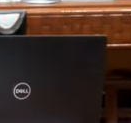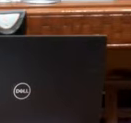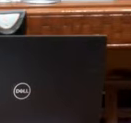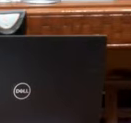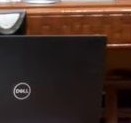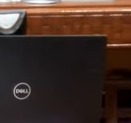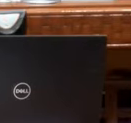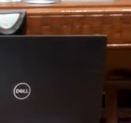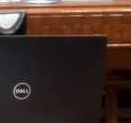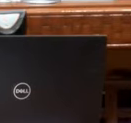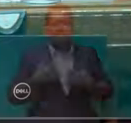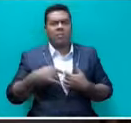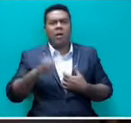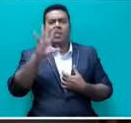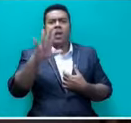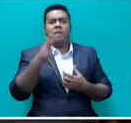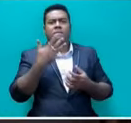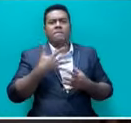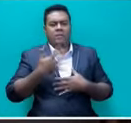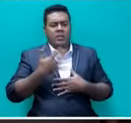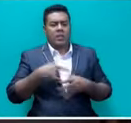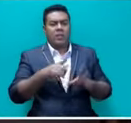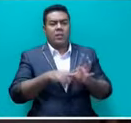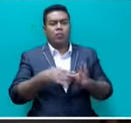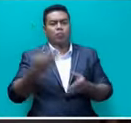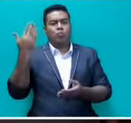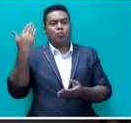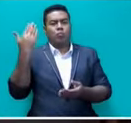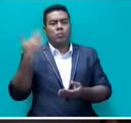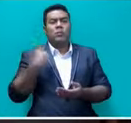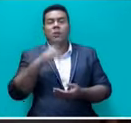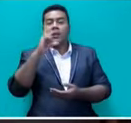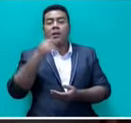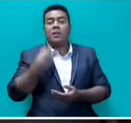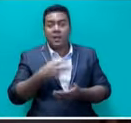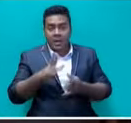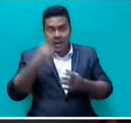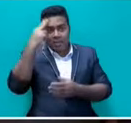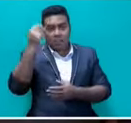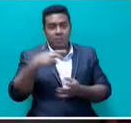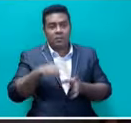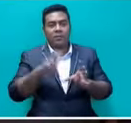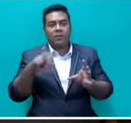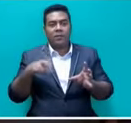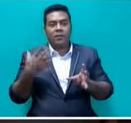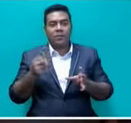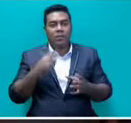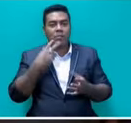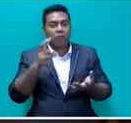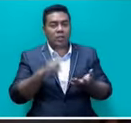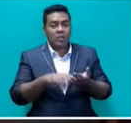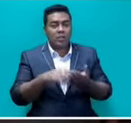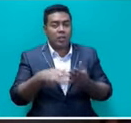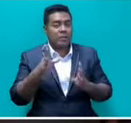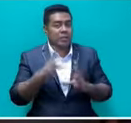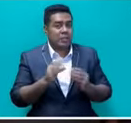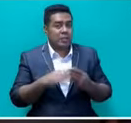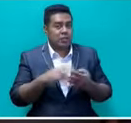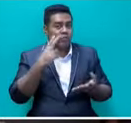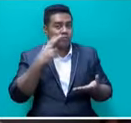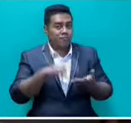15 years. How can their names be removed from the register of sex